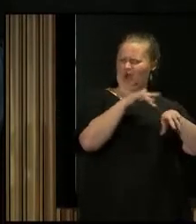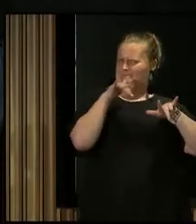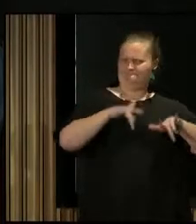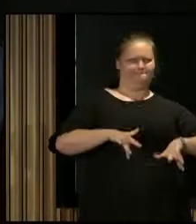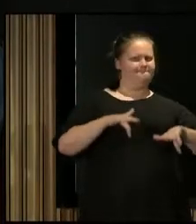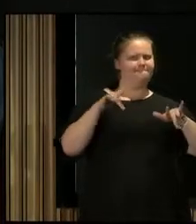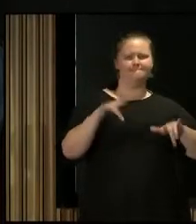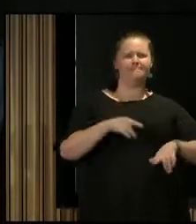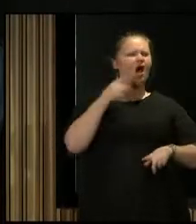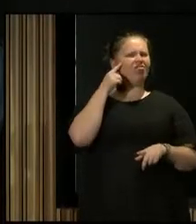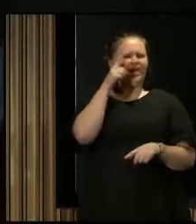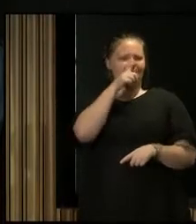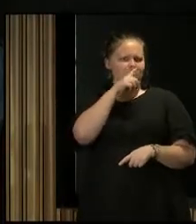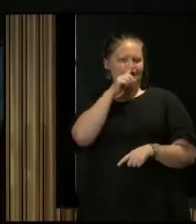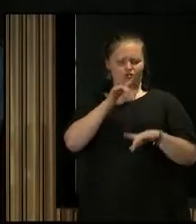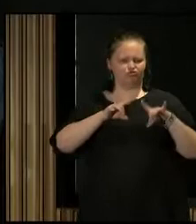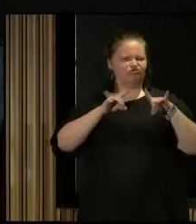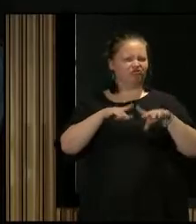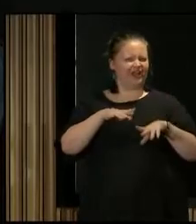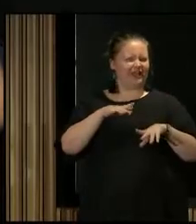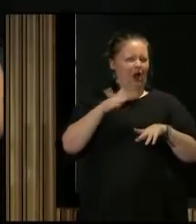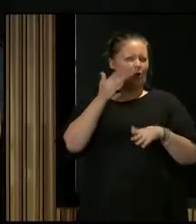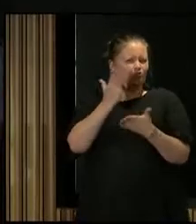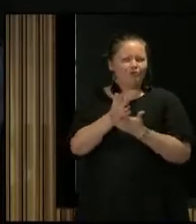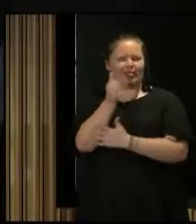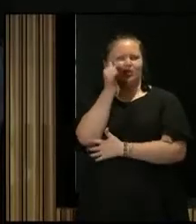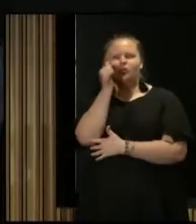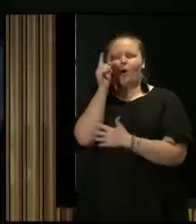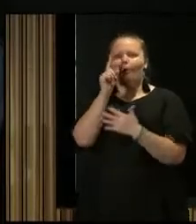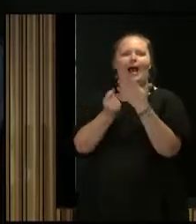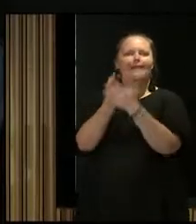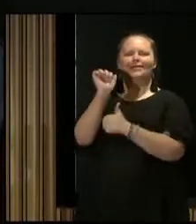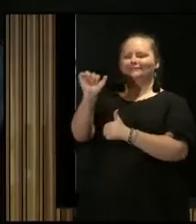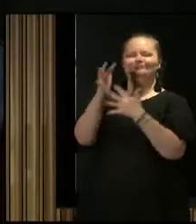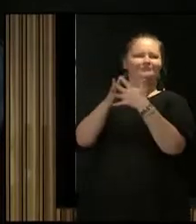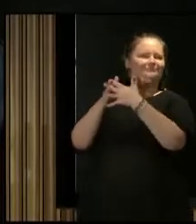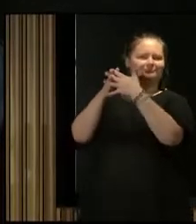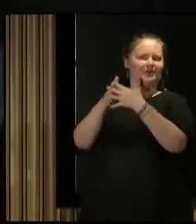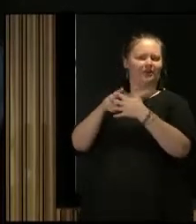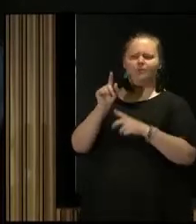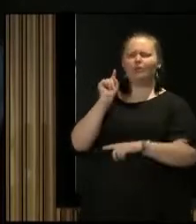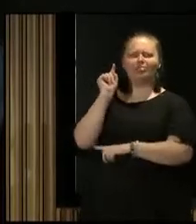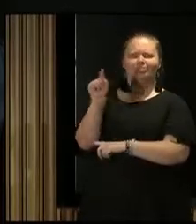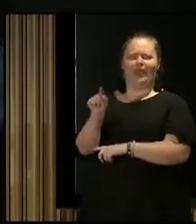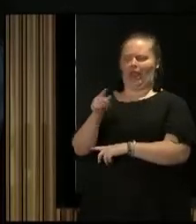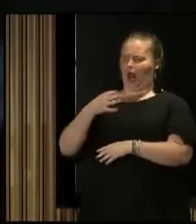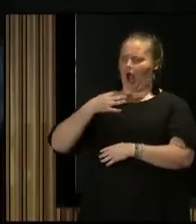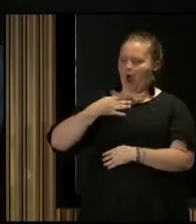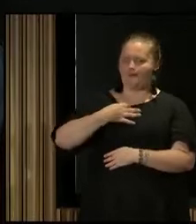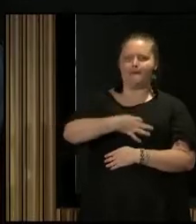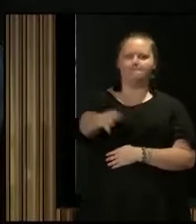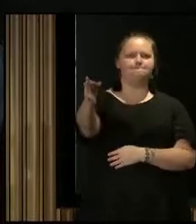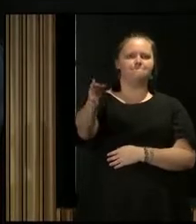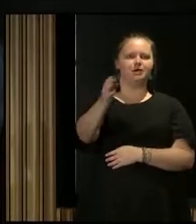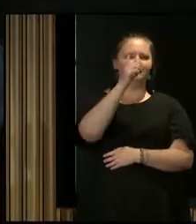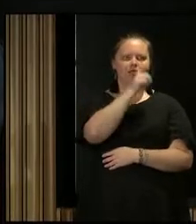Australia people truly knew what was going on over there. But we were there and the streets were deserted. Like,